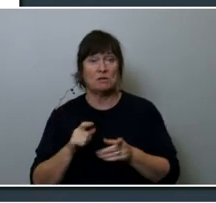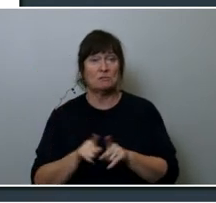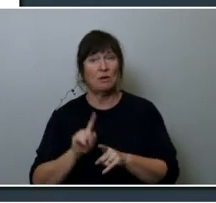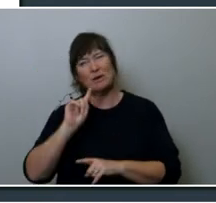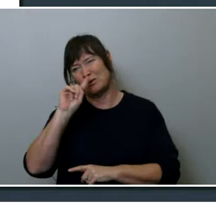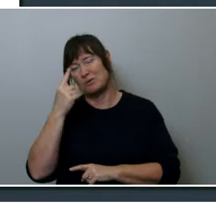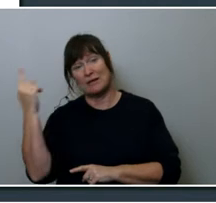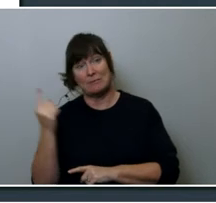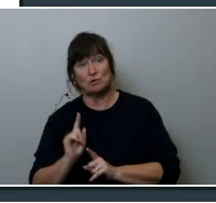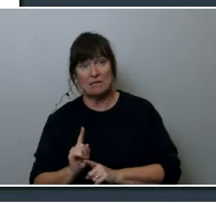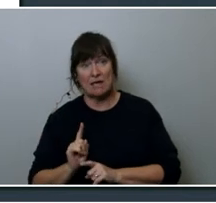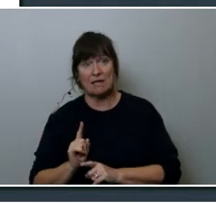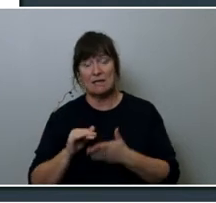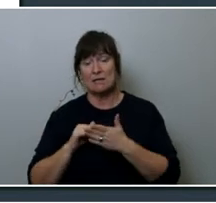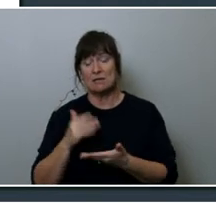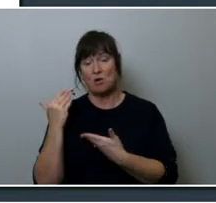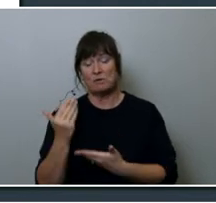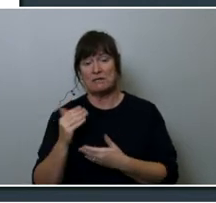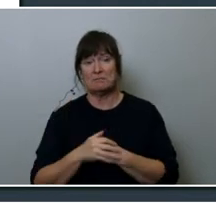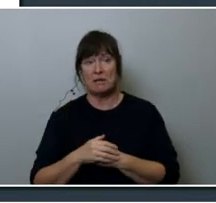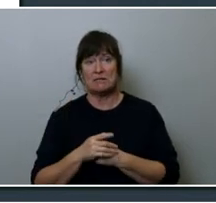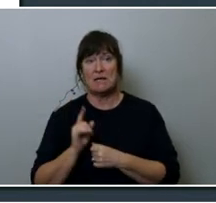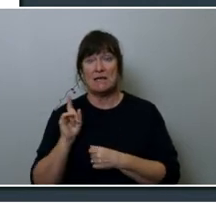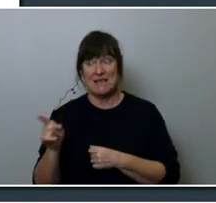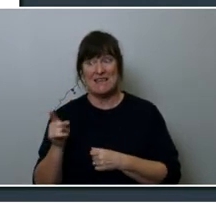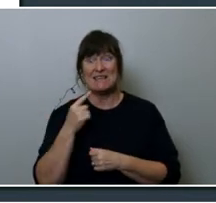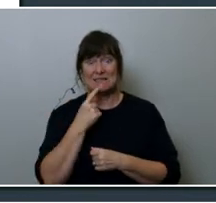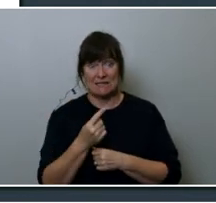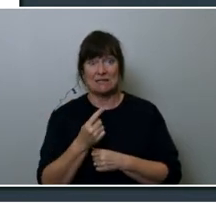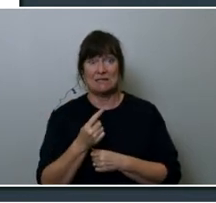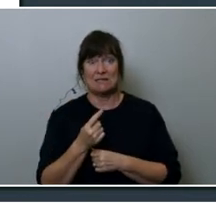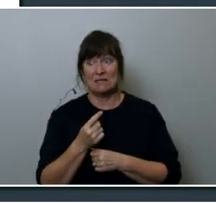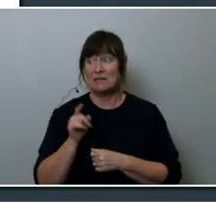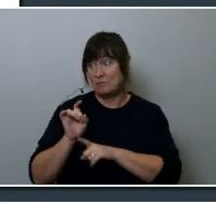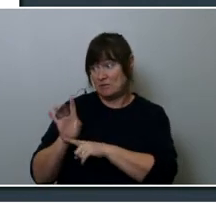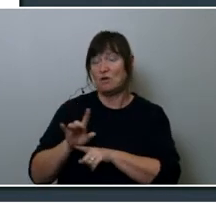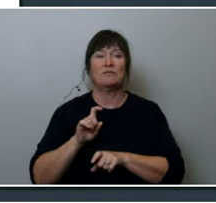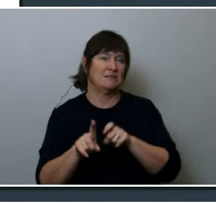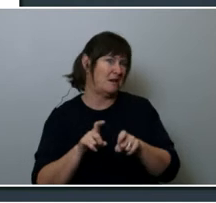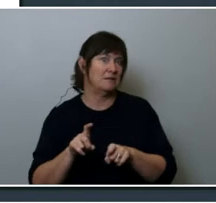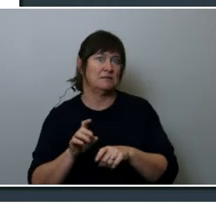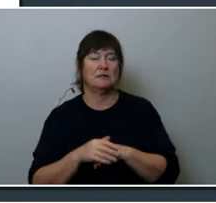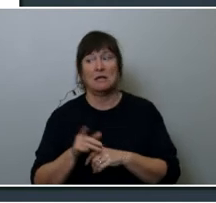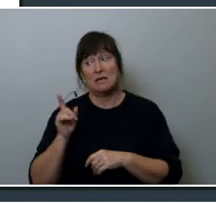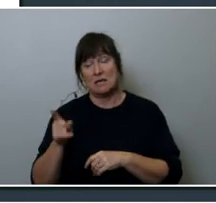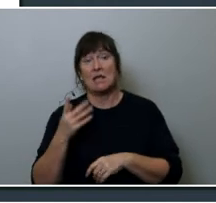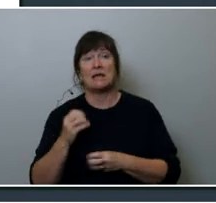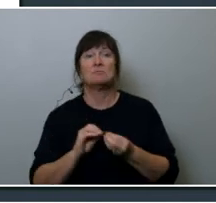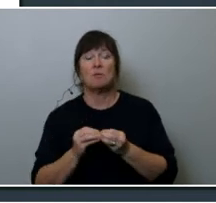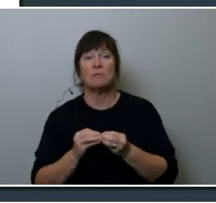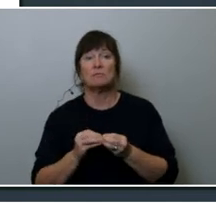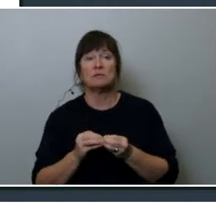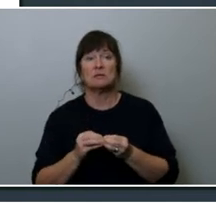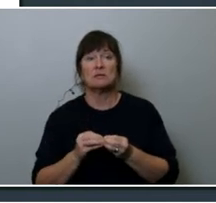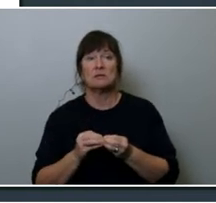He couldn't be here today to help us present this, but this is what he's had to say. As a cyclist, he also bikes to school, and he has problems